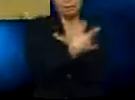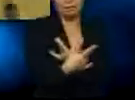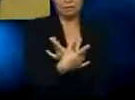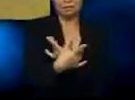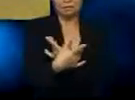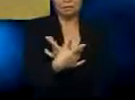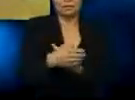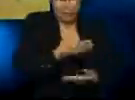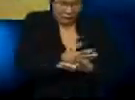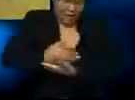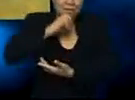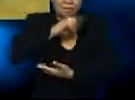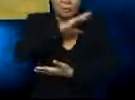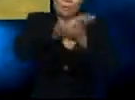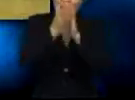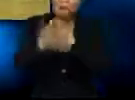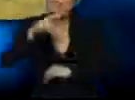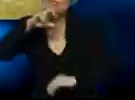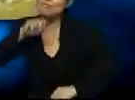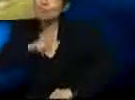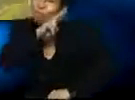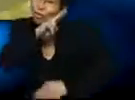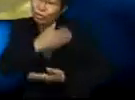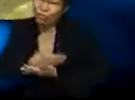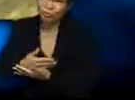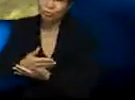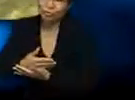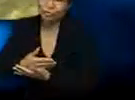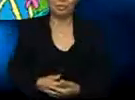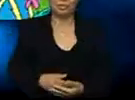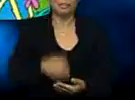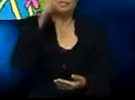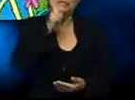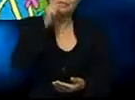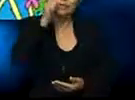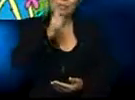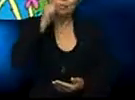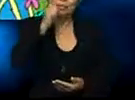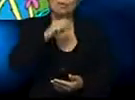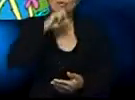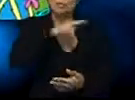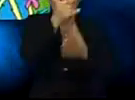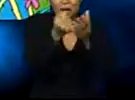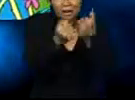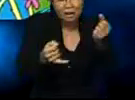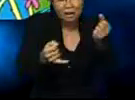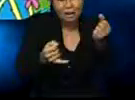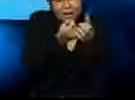Tadpoles will become frogs. A female frog lays her eggs in water.